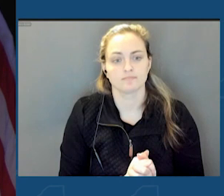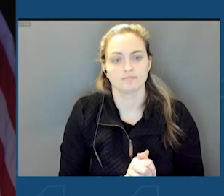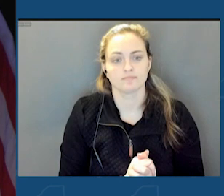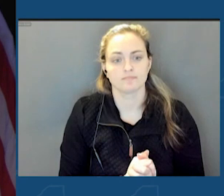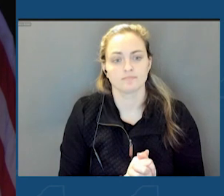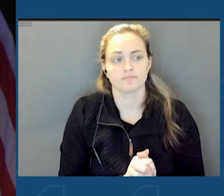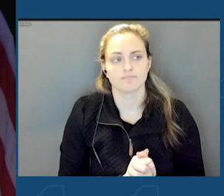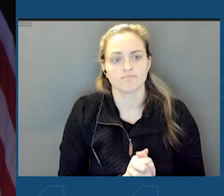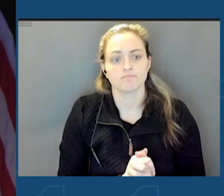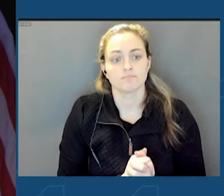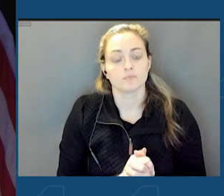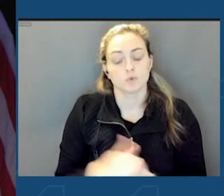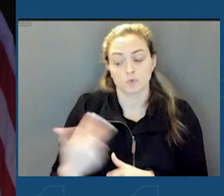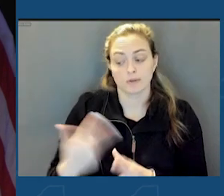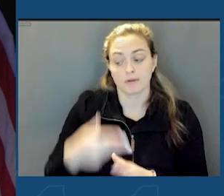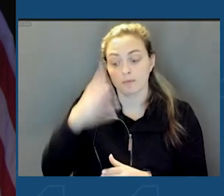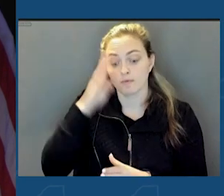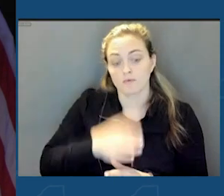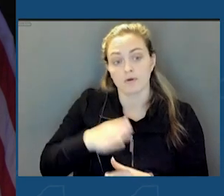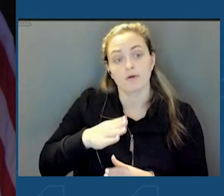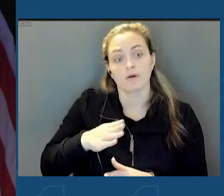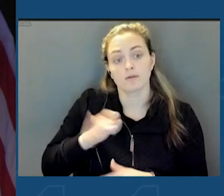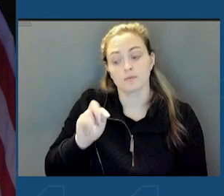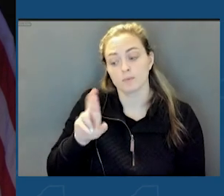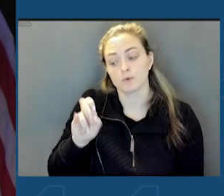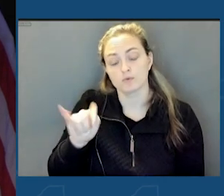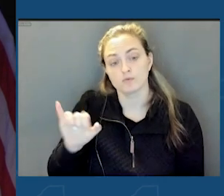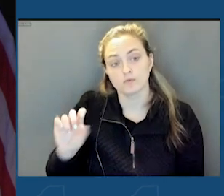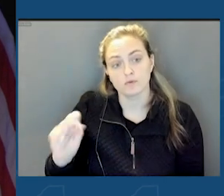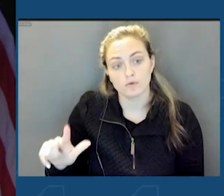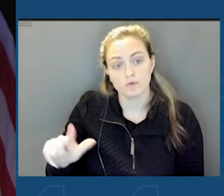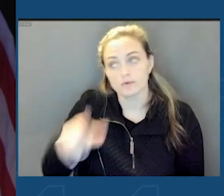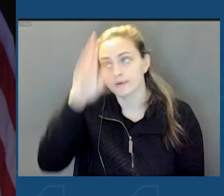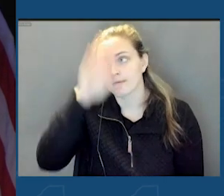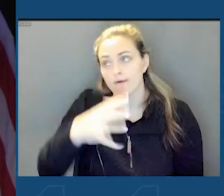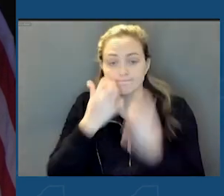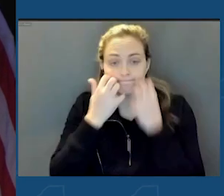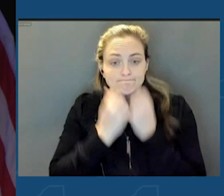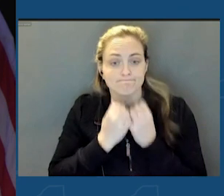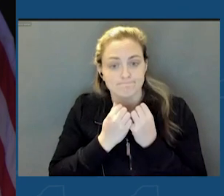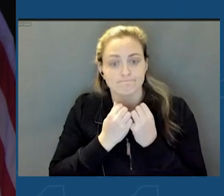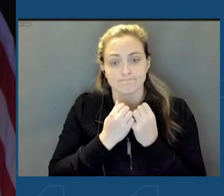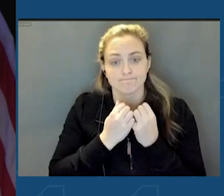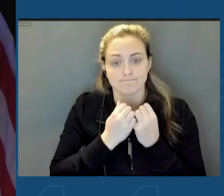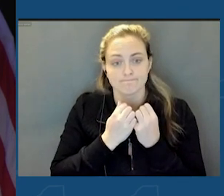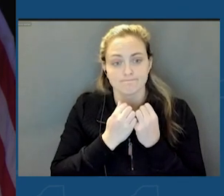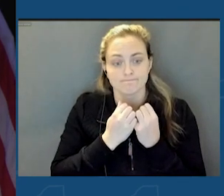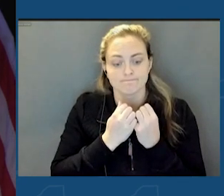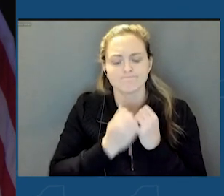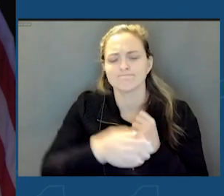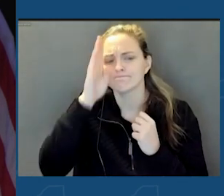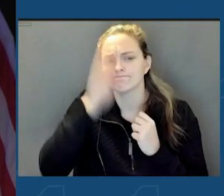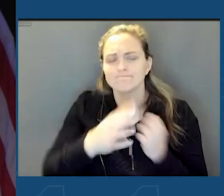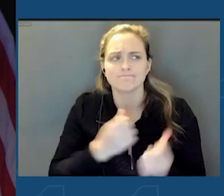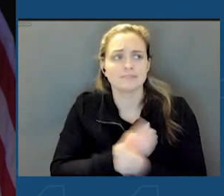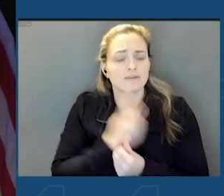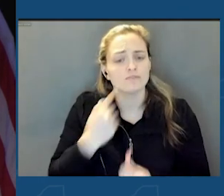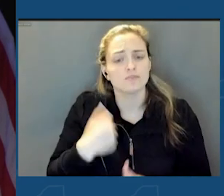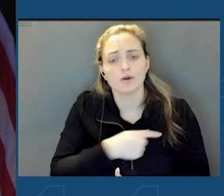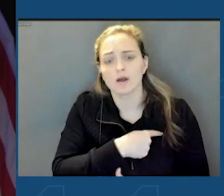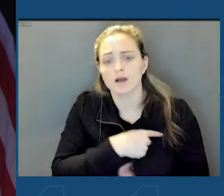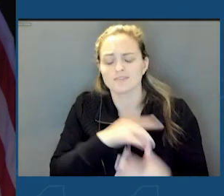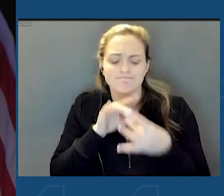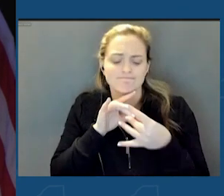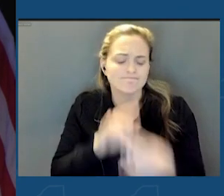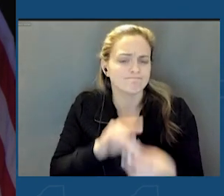And so in the name of God the merciful, God the compassionate, God whose love for us is